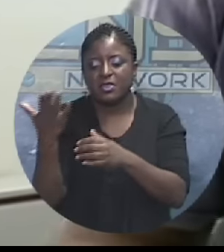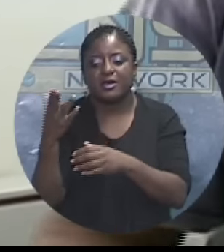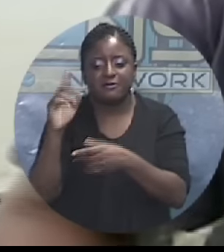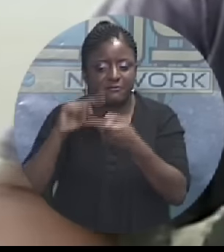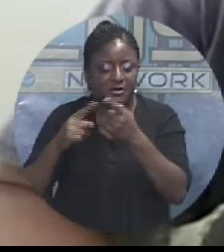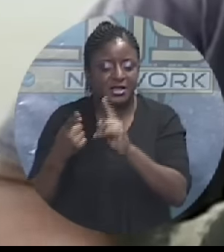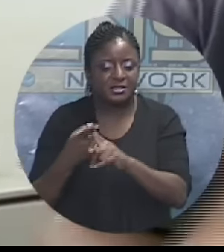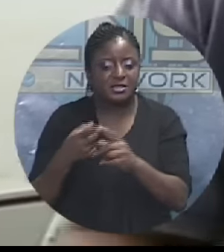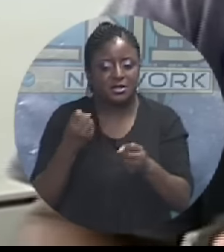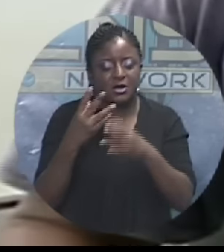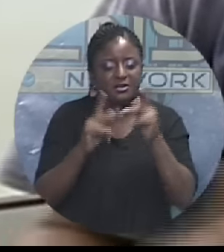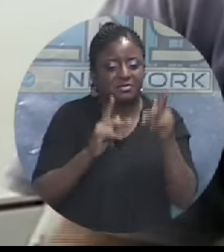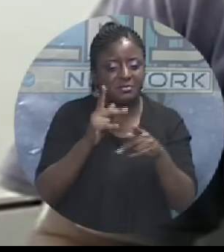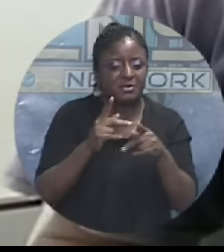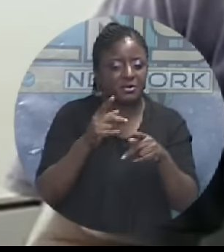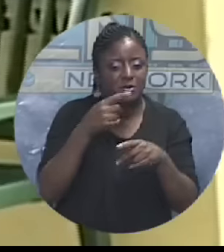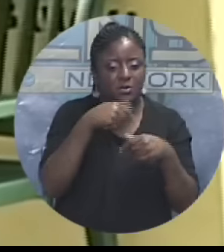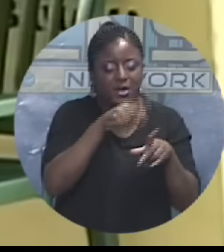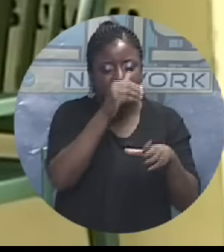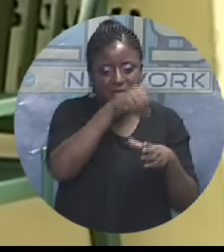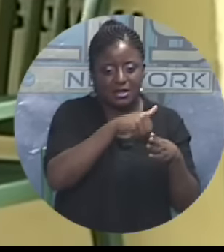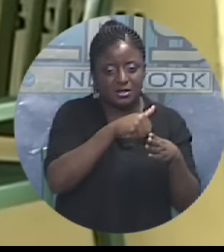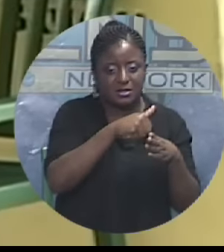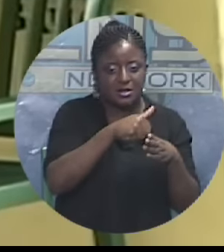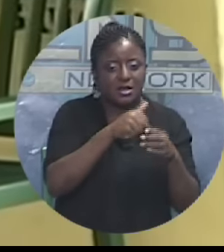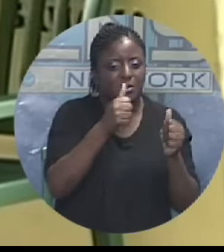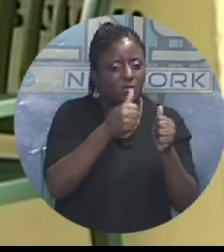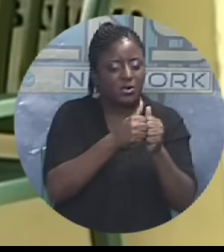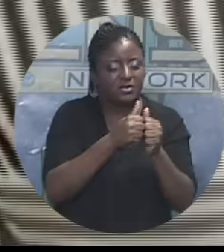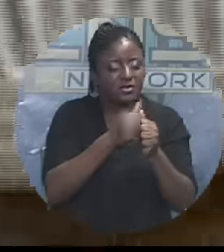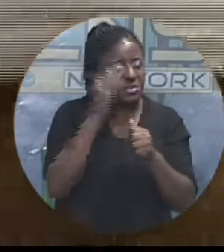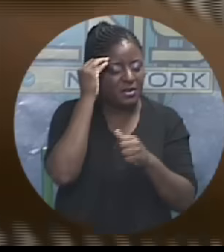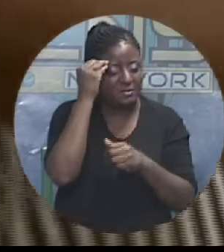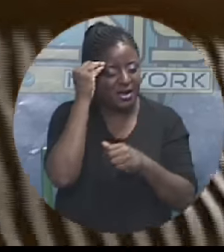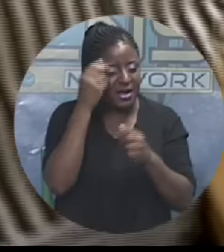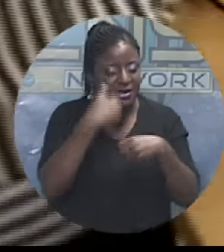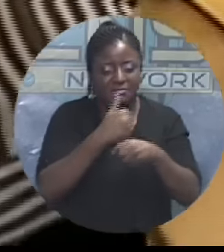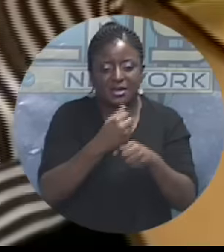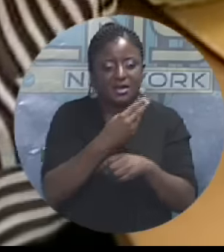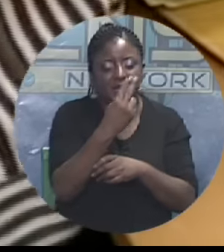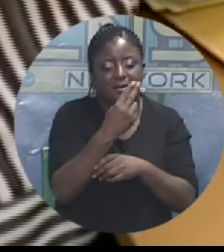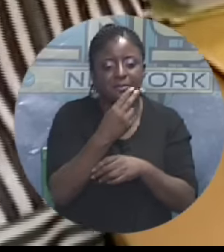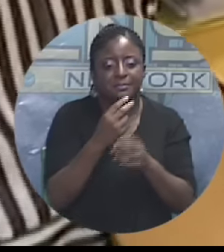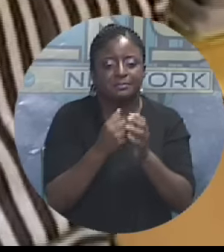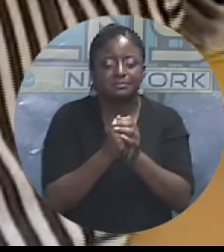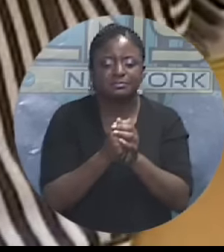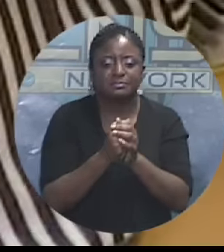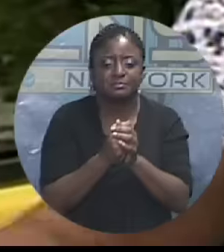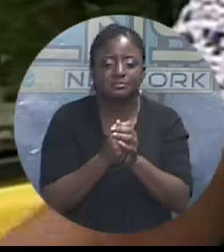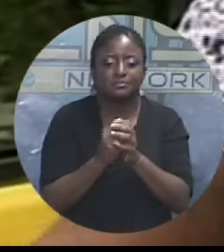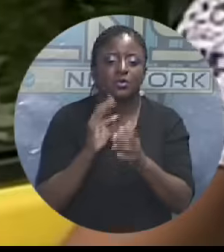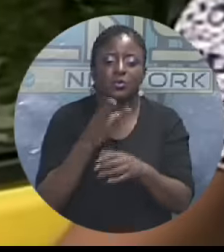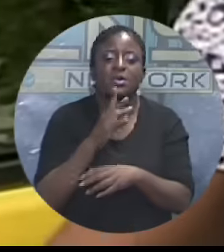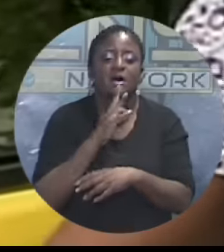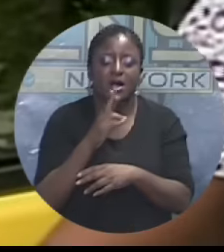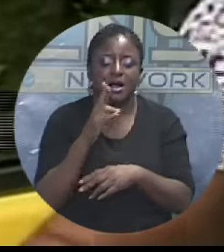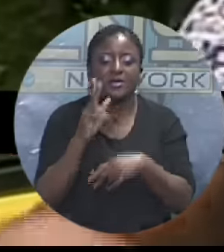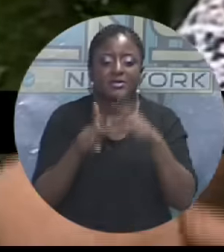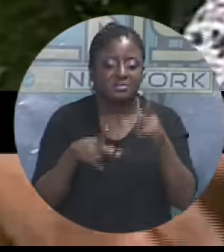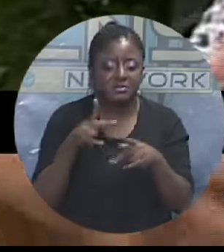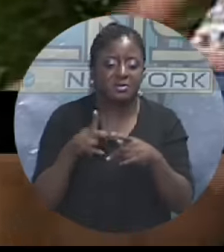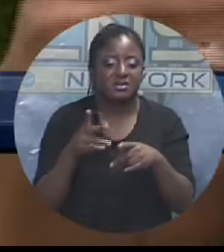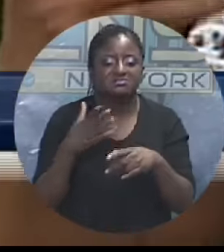with their mind already made up. Voter Decree Sands was pleased with the results. We are the people, we make the